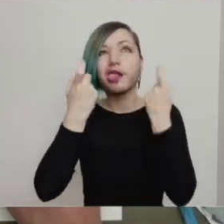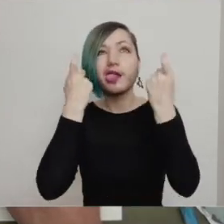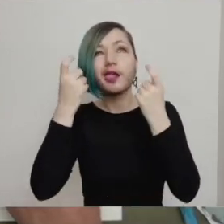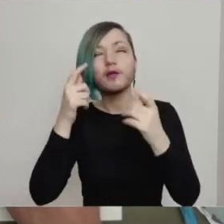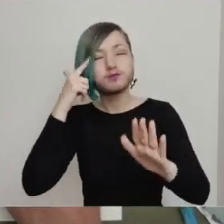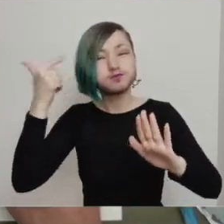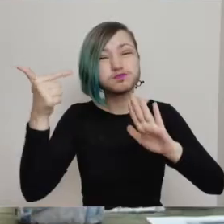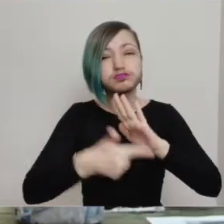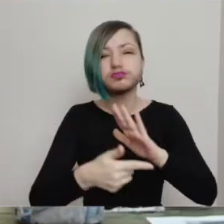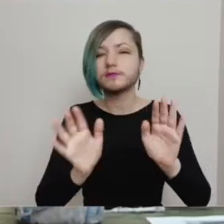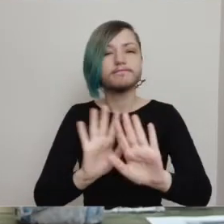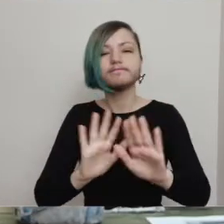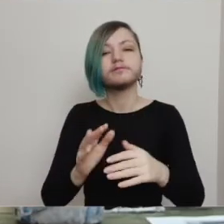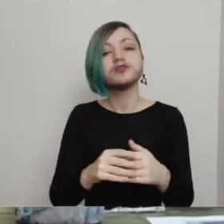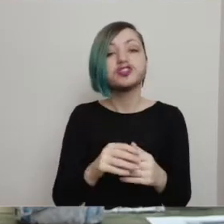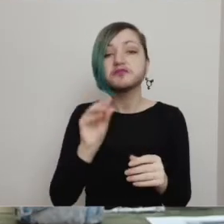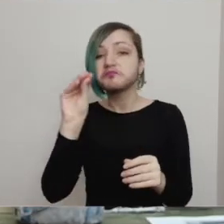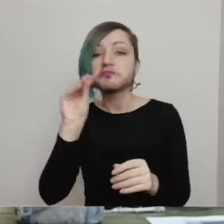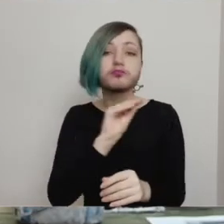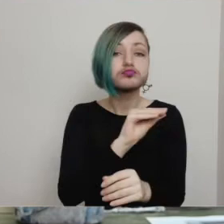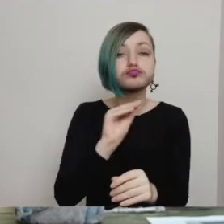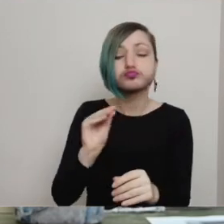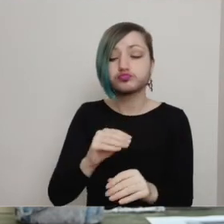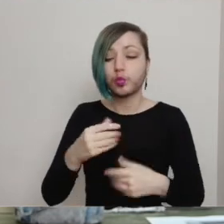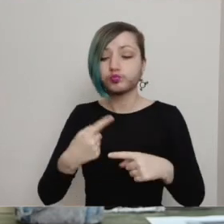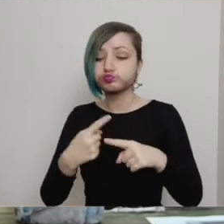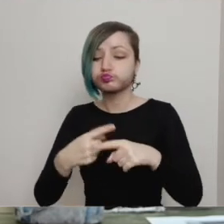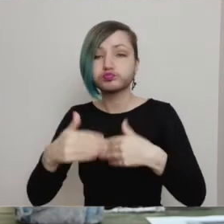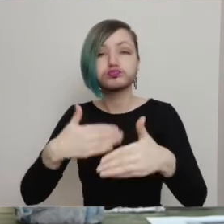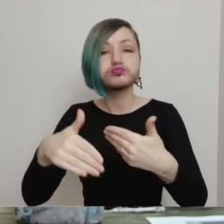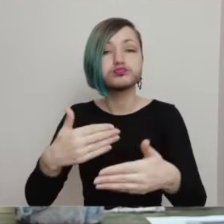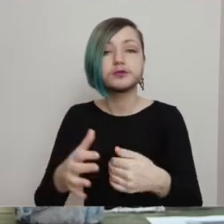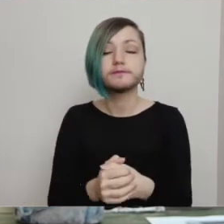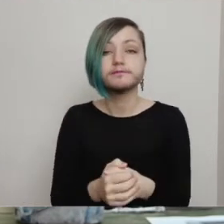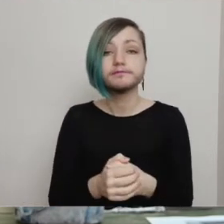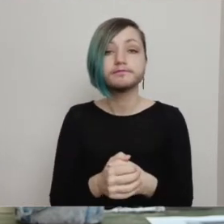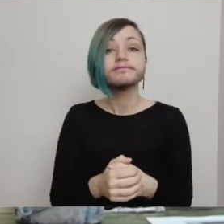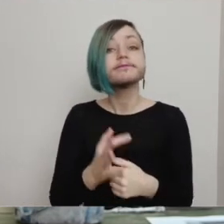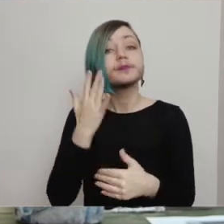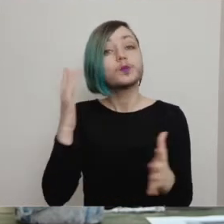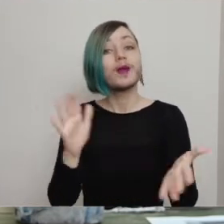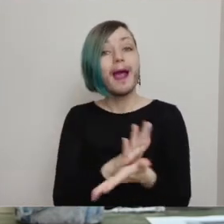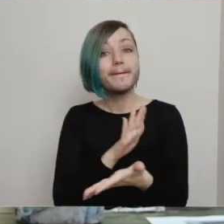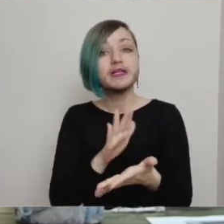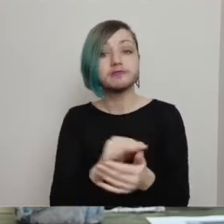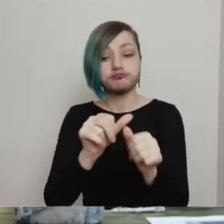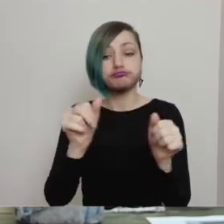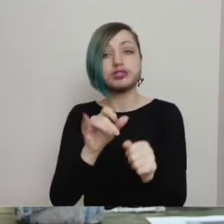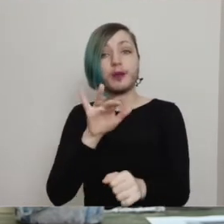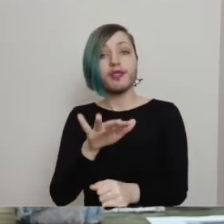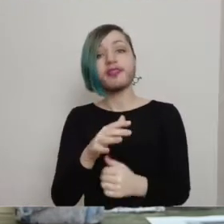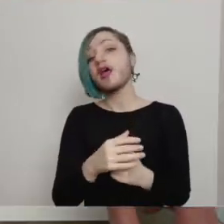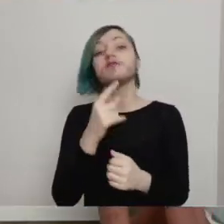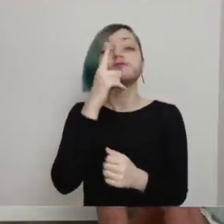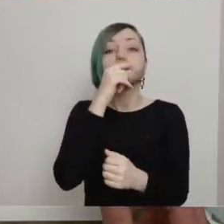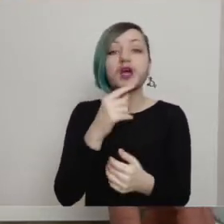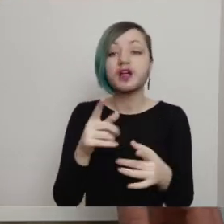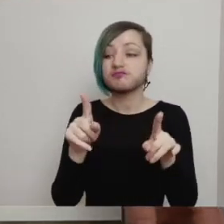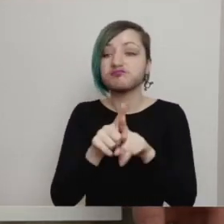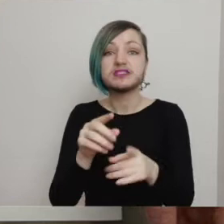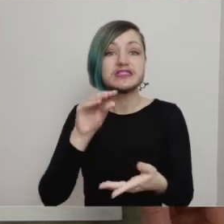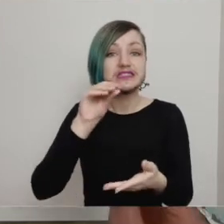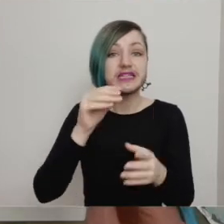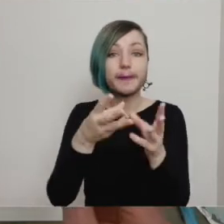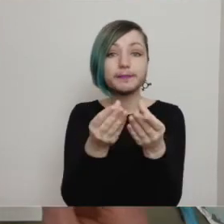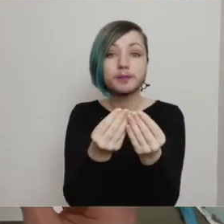then moving on, really. Once you've got a few that you're sort of happy with, a few sort of shapes on there, you can either use the same bit of sponge